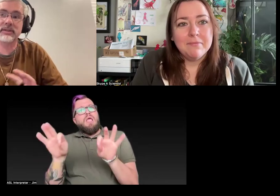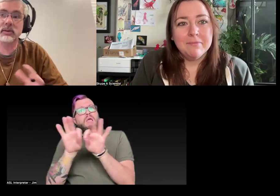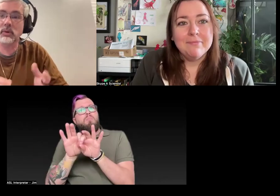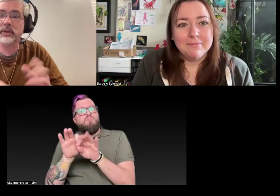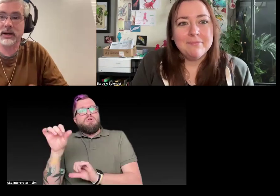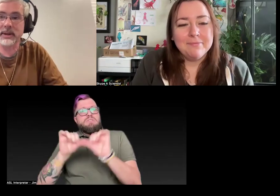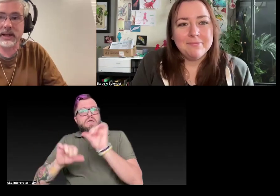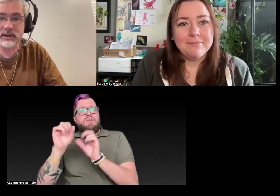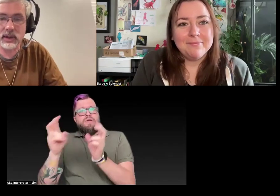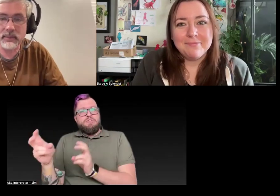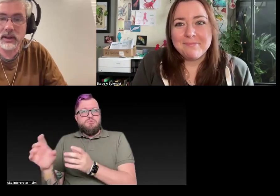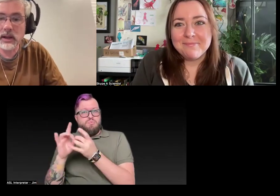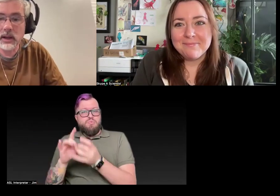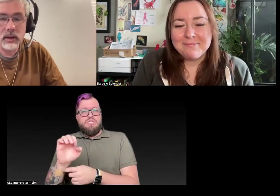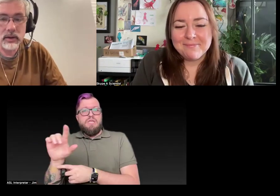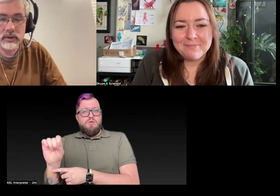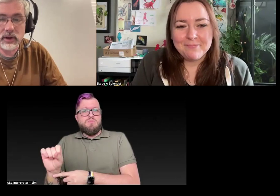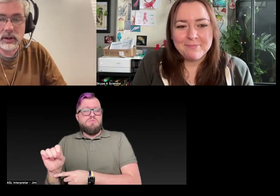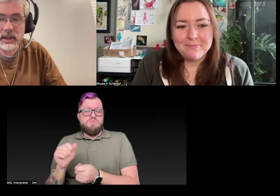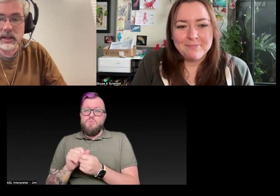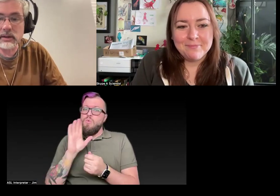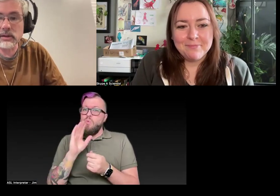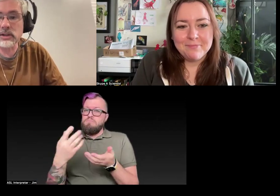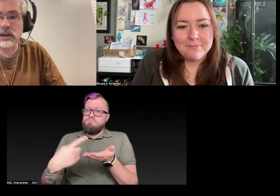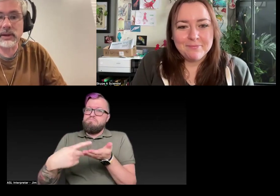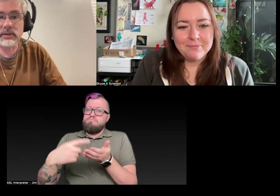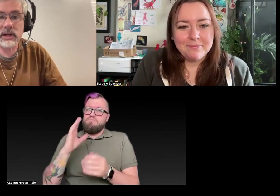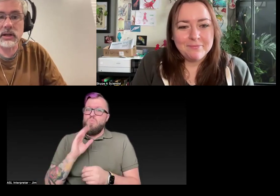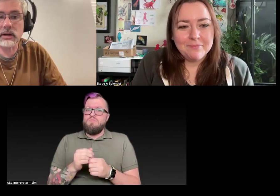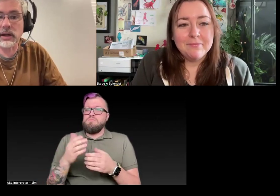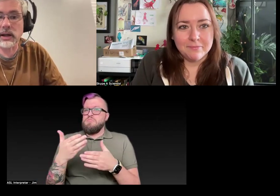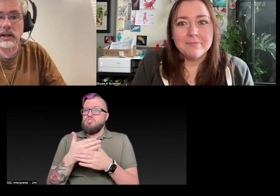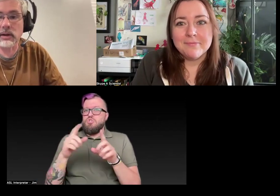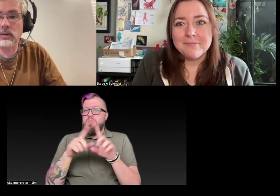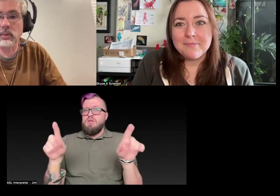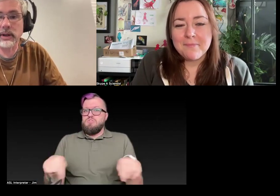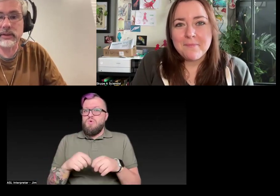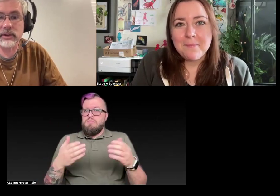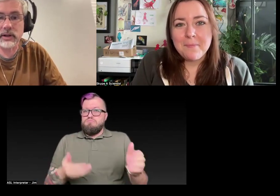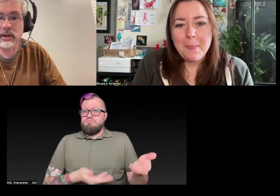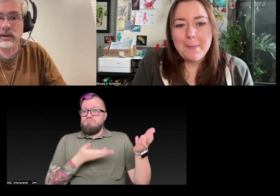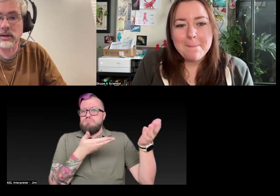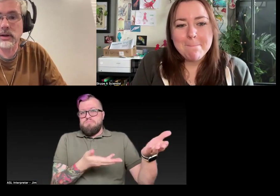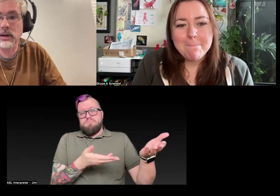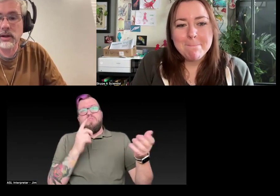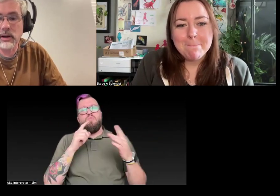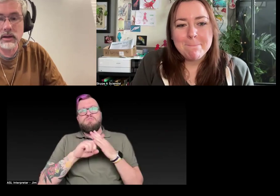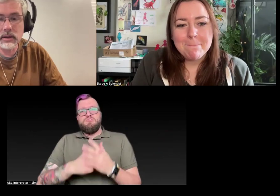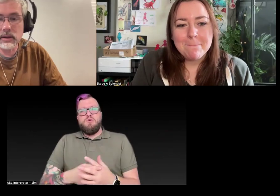eels, and so we'll talk about that as well. So let me share my screen here and we'll get started.